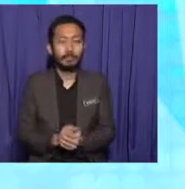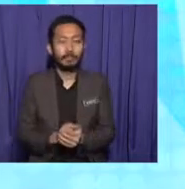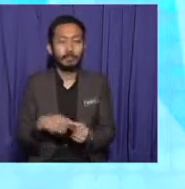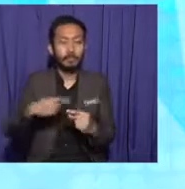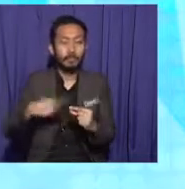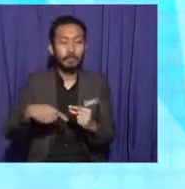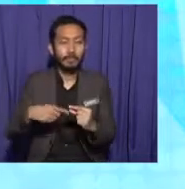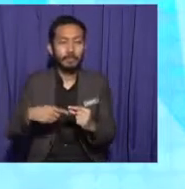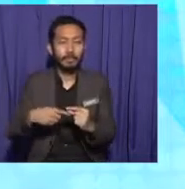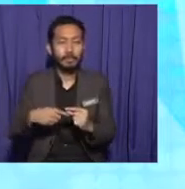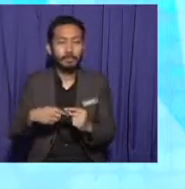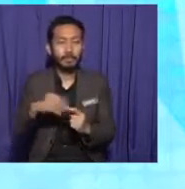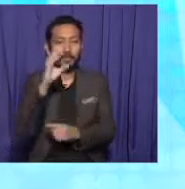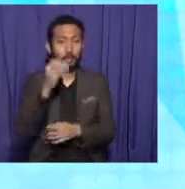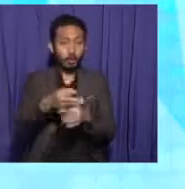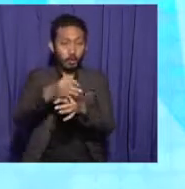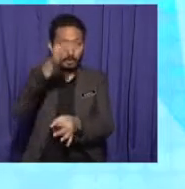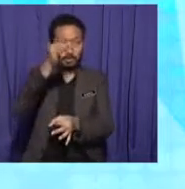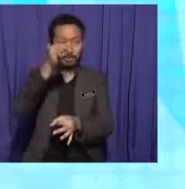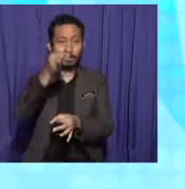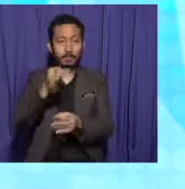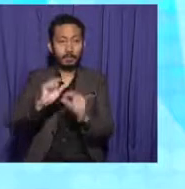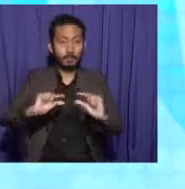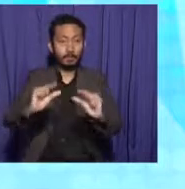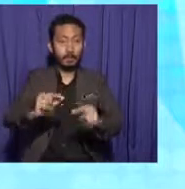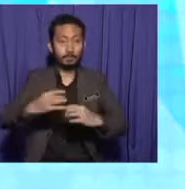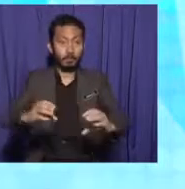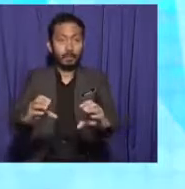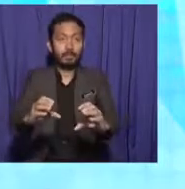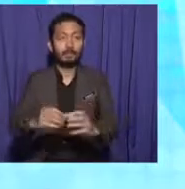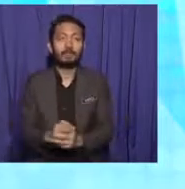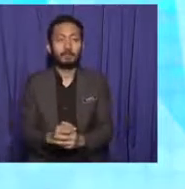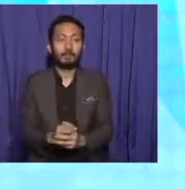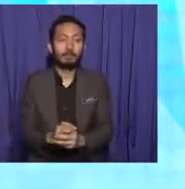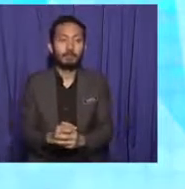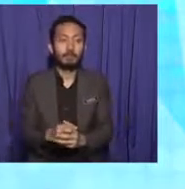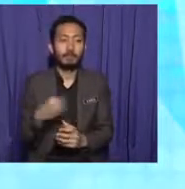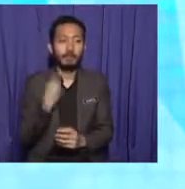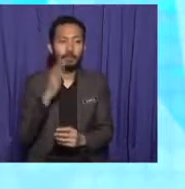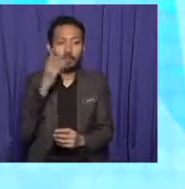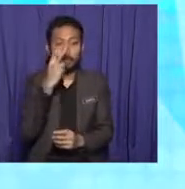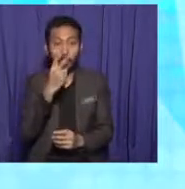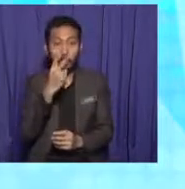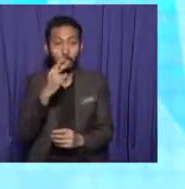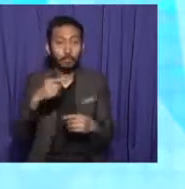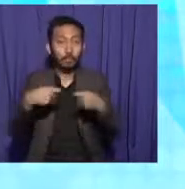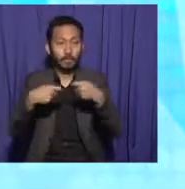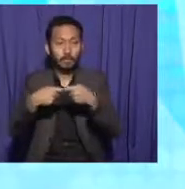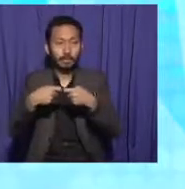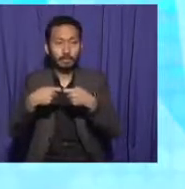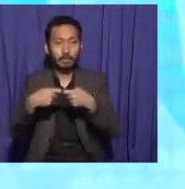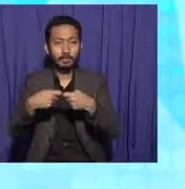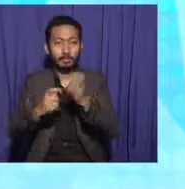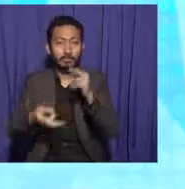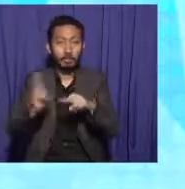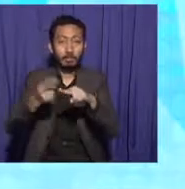than before, we can see the peak current is increased. If the frequency is more than 10 Hz, our eyes